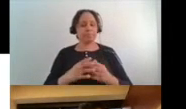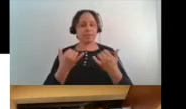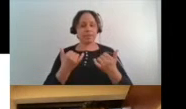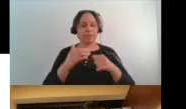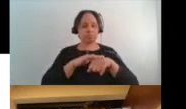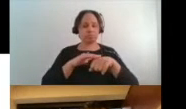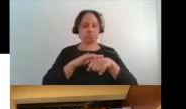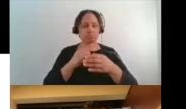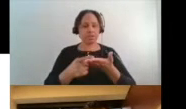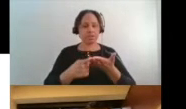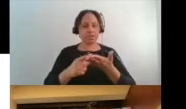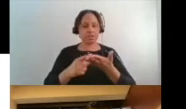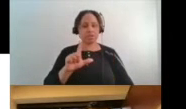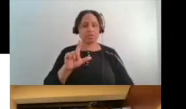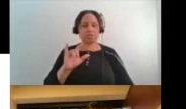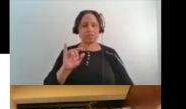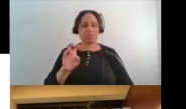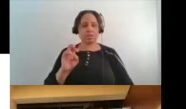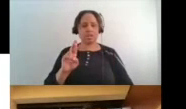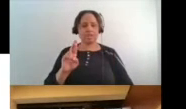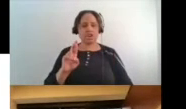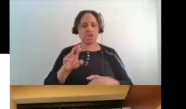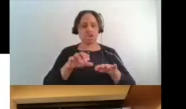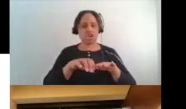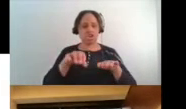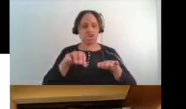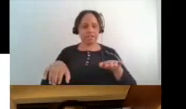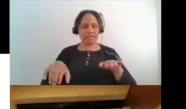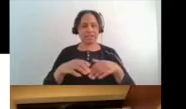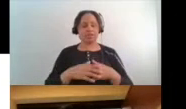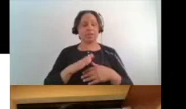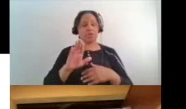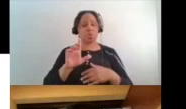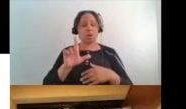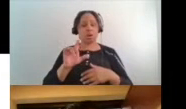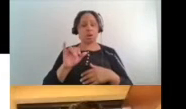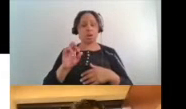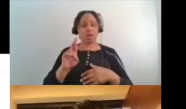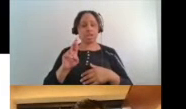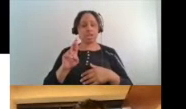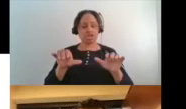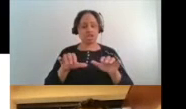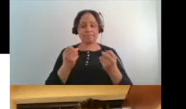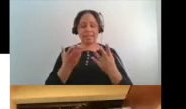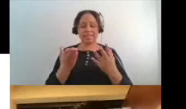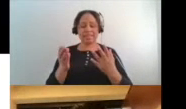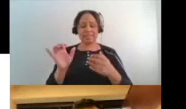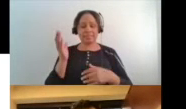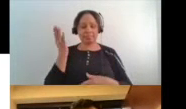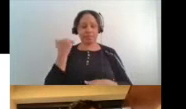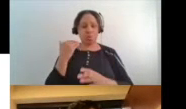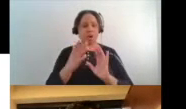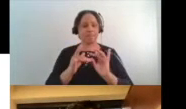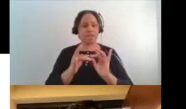liver transplant, okay? So your liver does a lot of the things that were mentioned before. It also does a lot of filtering